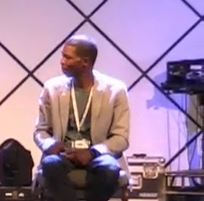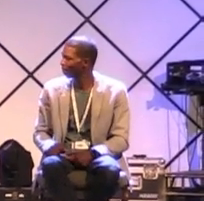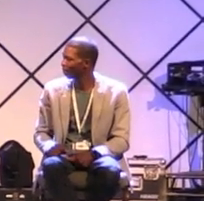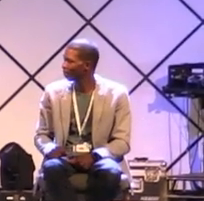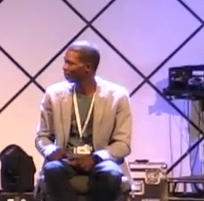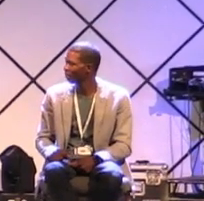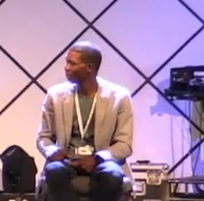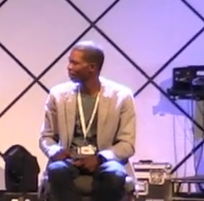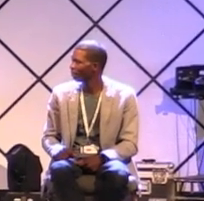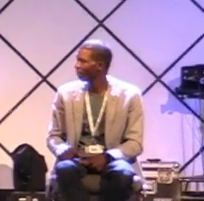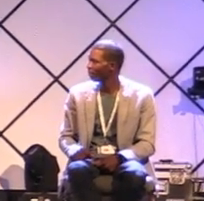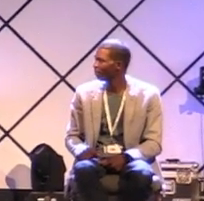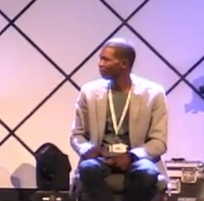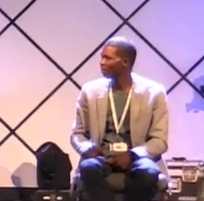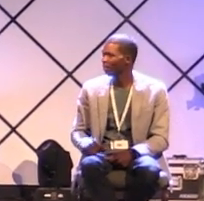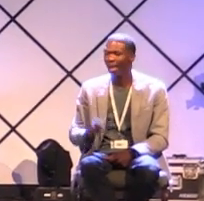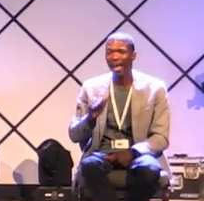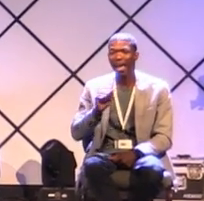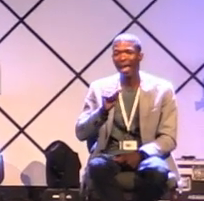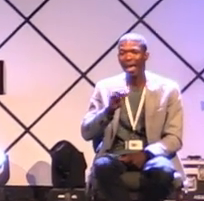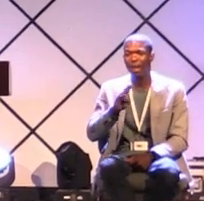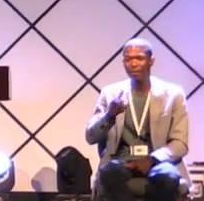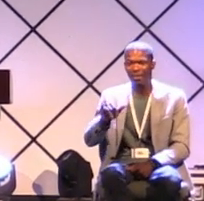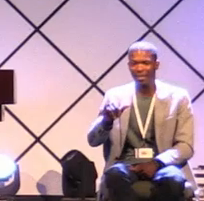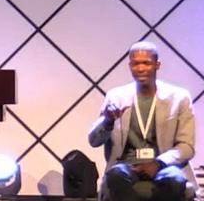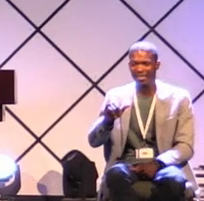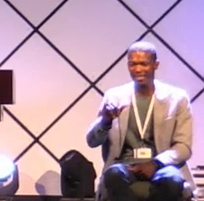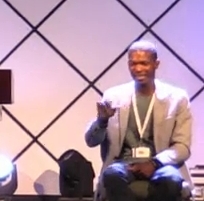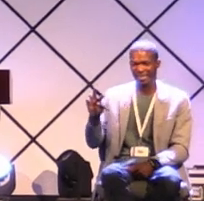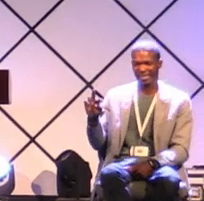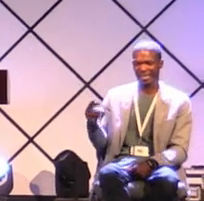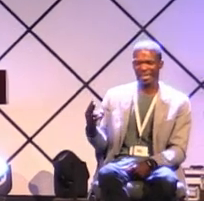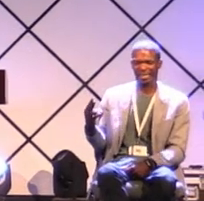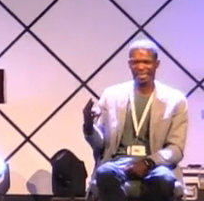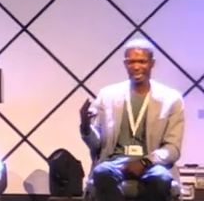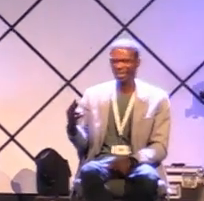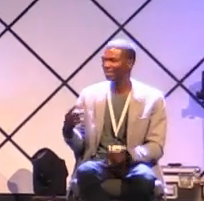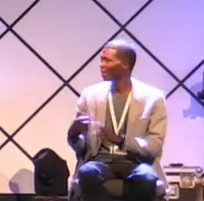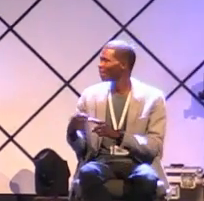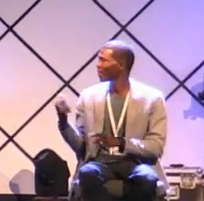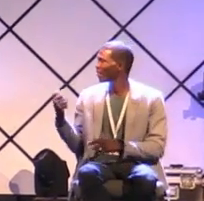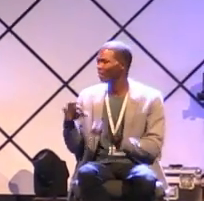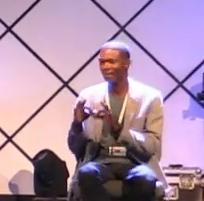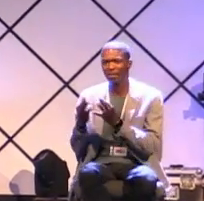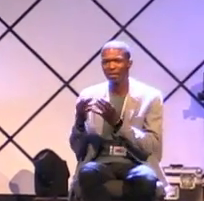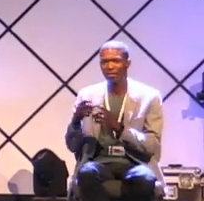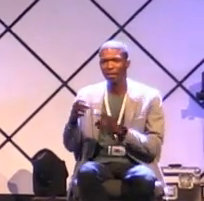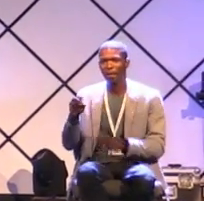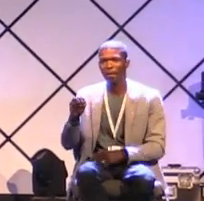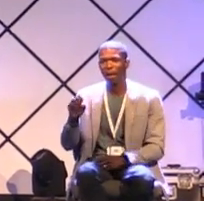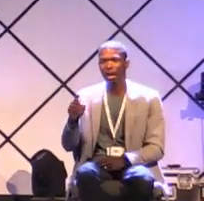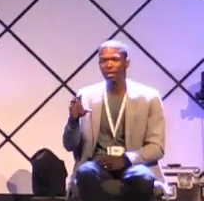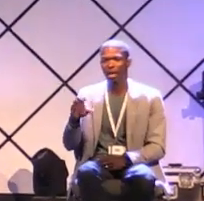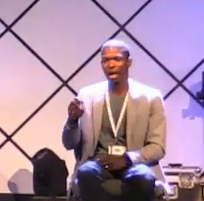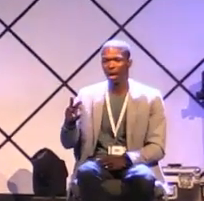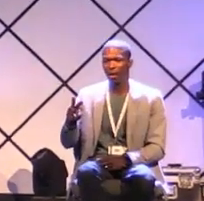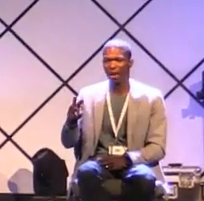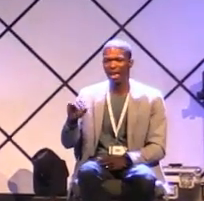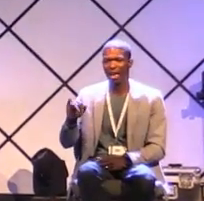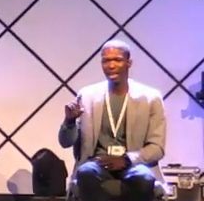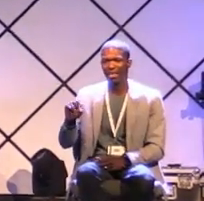Thank you. This is Abby the Second, raised by the Bashaw family of Moscow, Idaho. This is their first